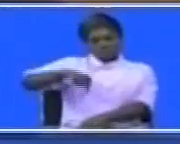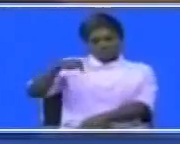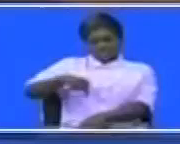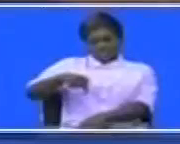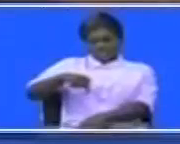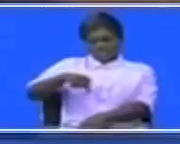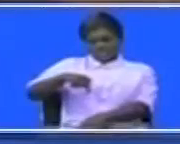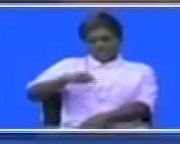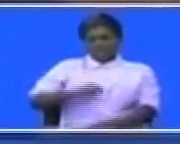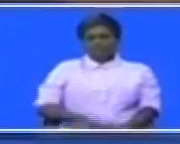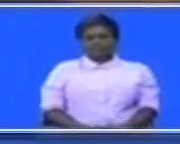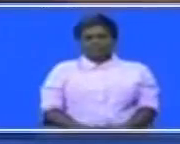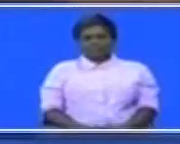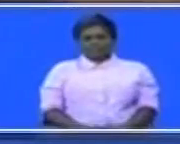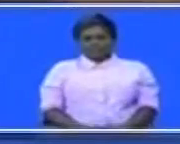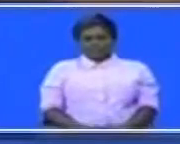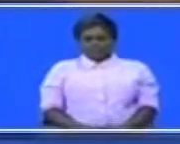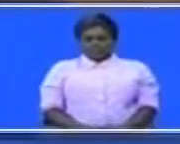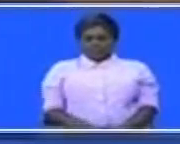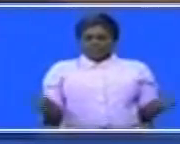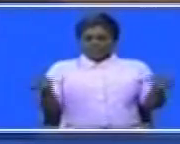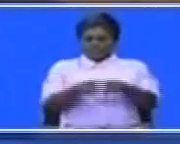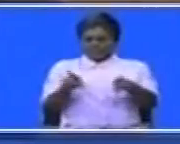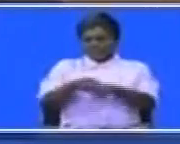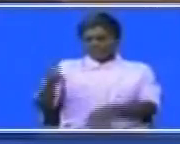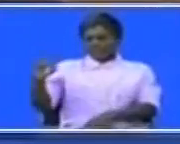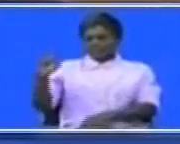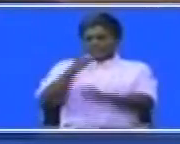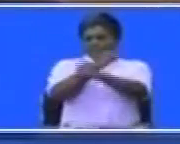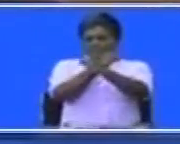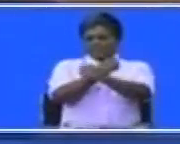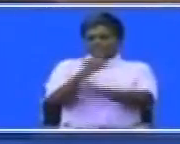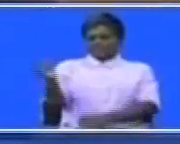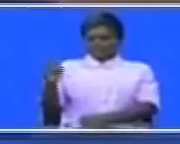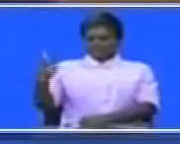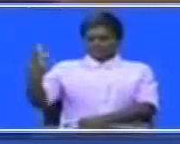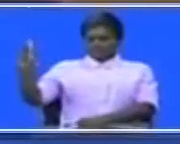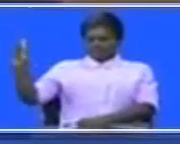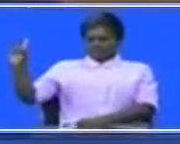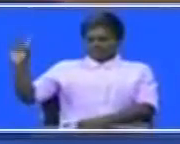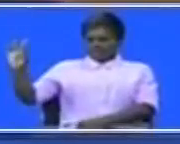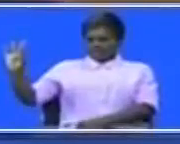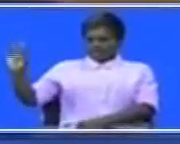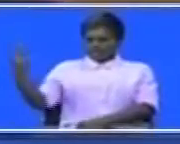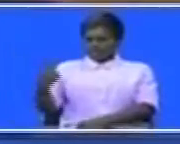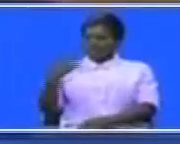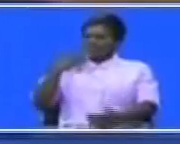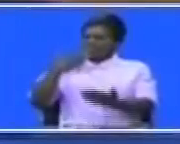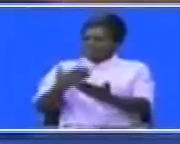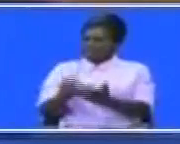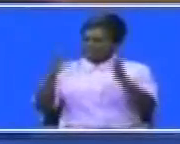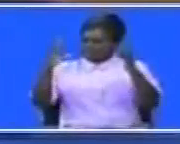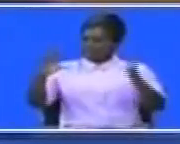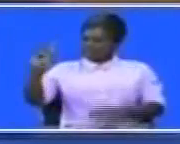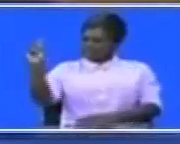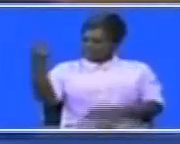we will receive them. As the Ministry of Defense and the Kenya Defense Forces, we wish to thank